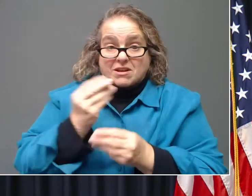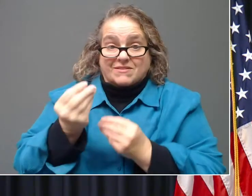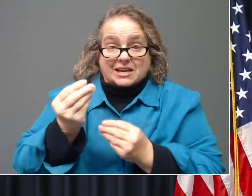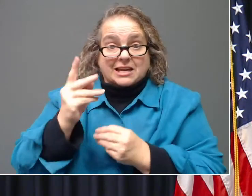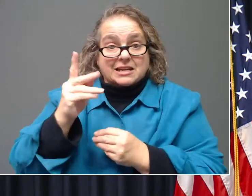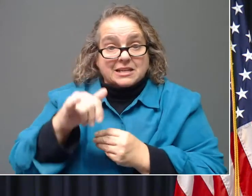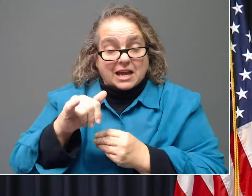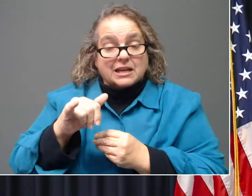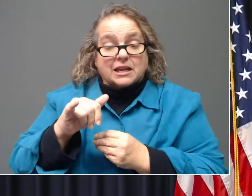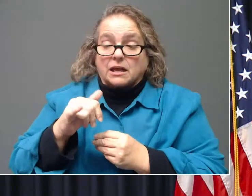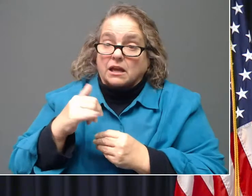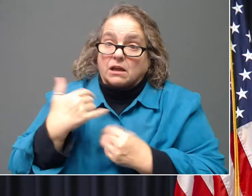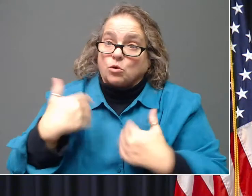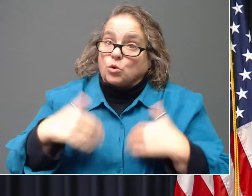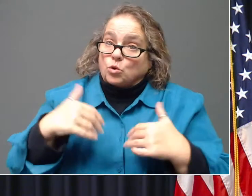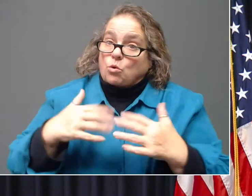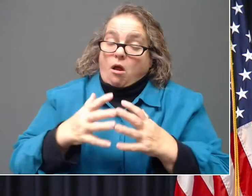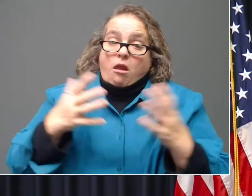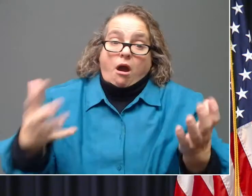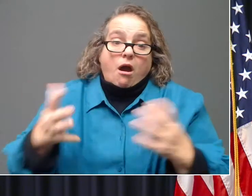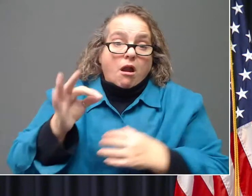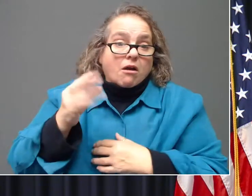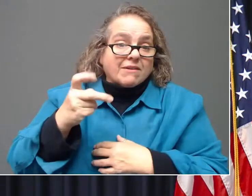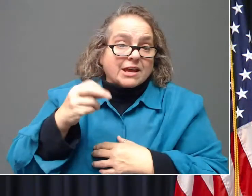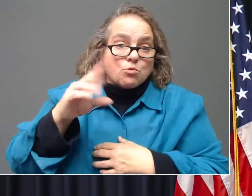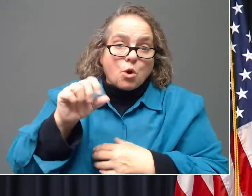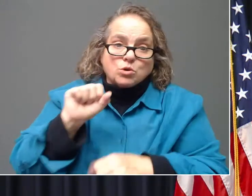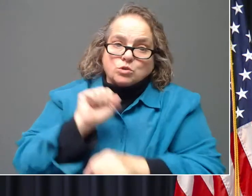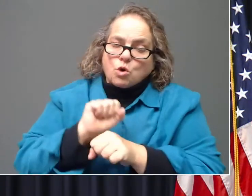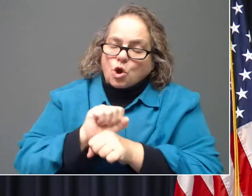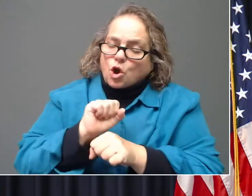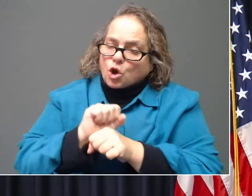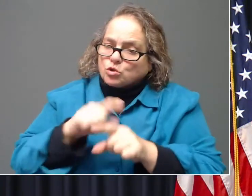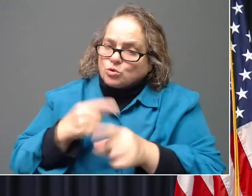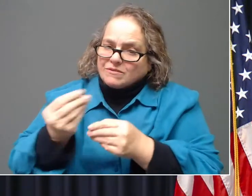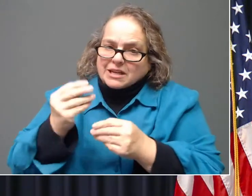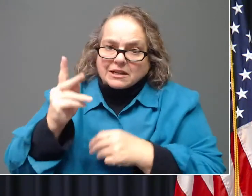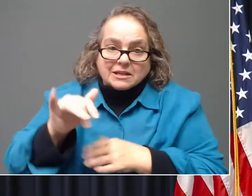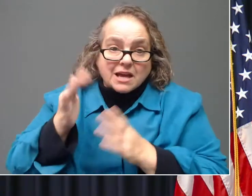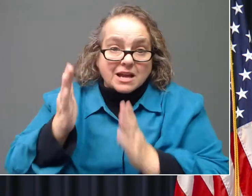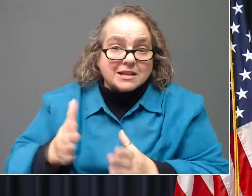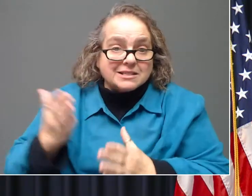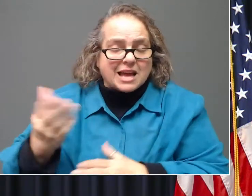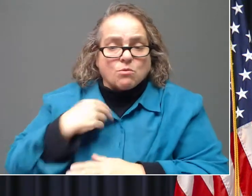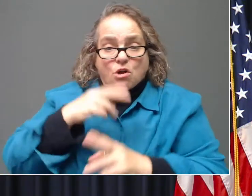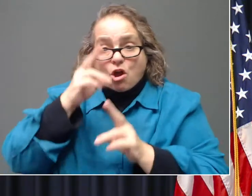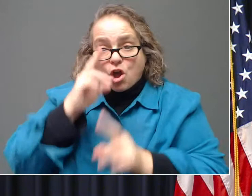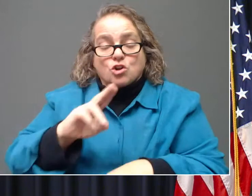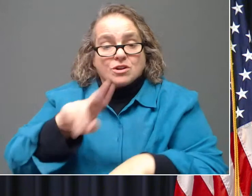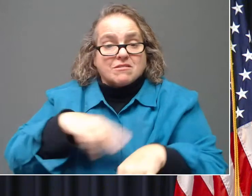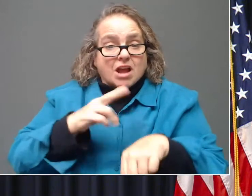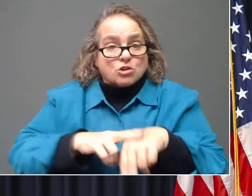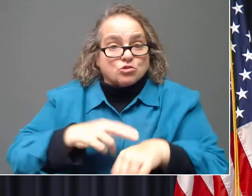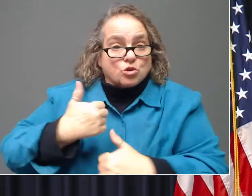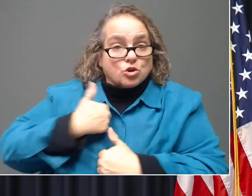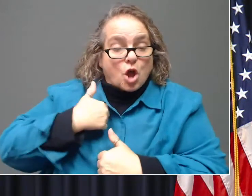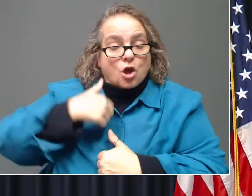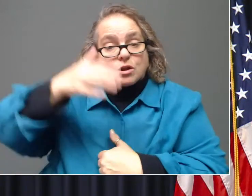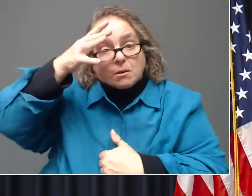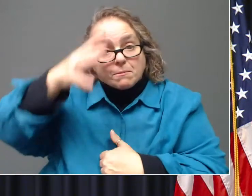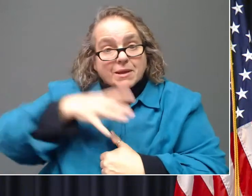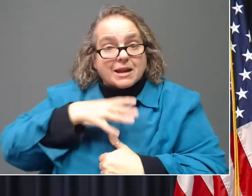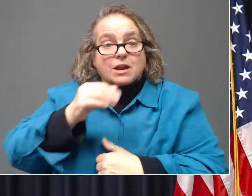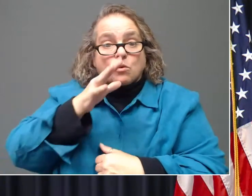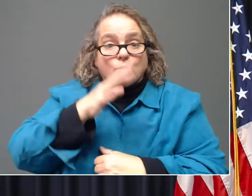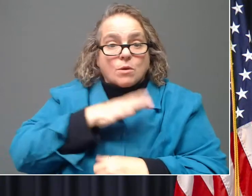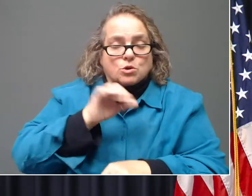during COVID, and we have been honored to have our National Guards men and women working in their facilities to